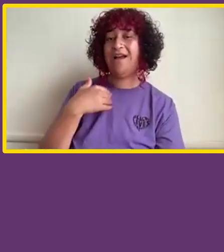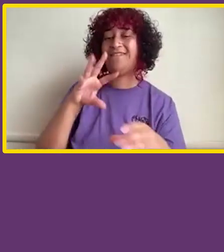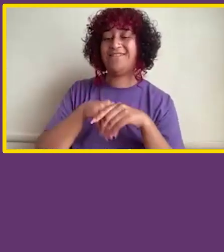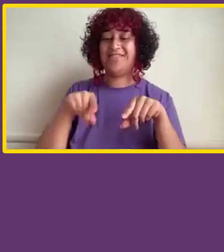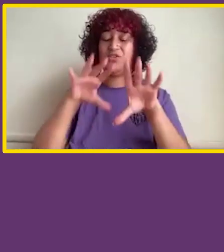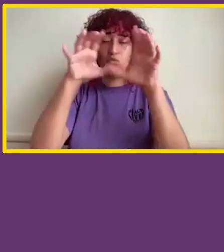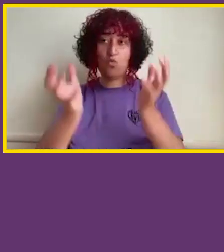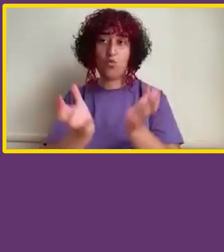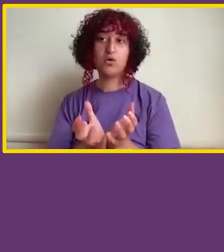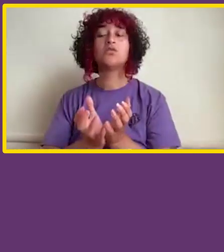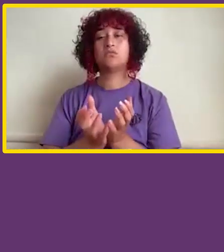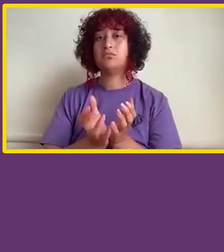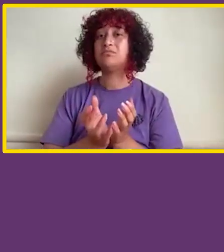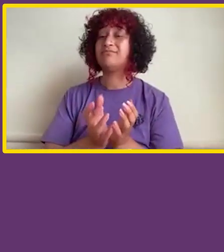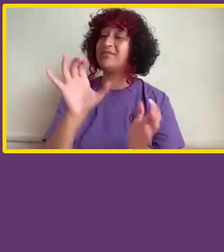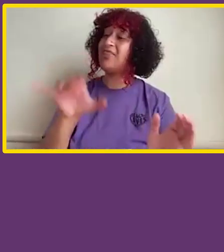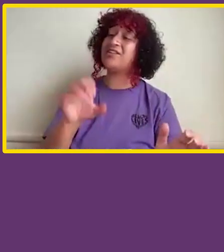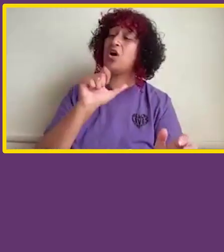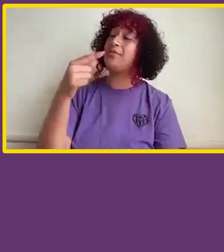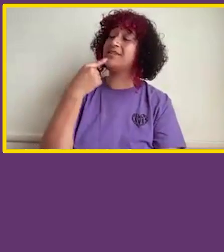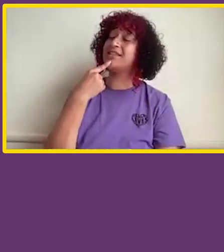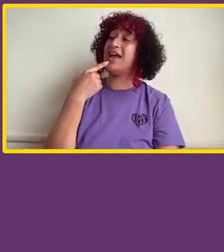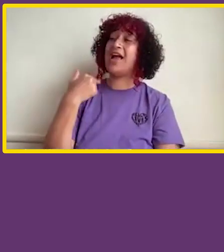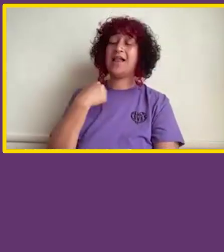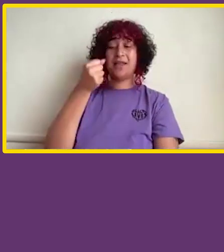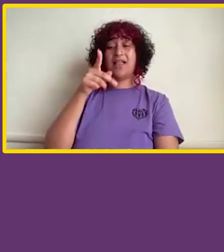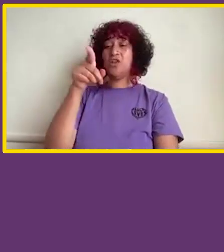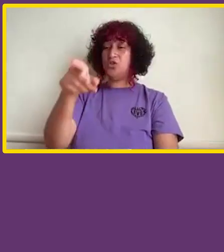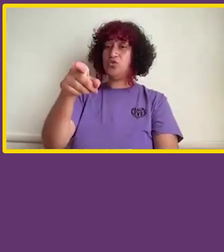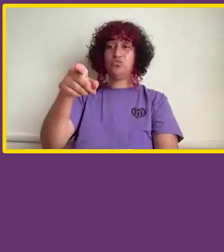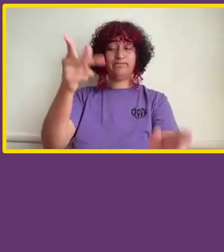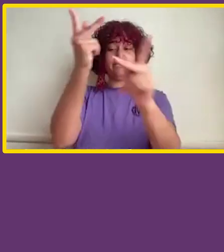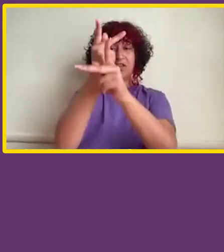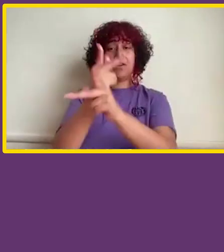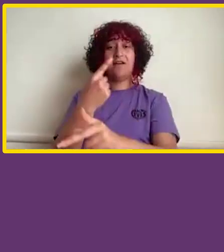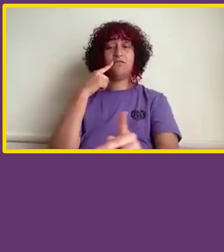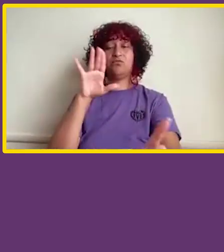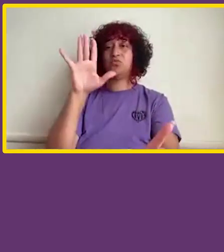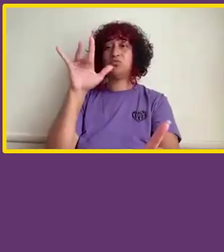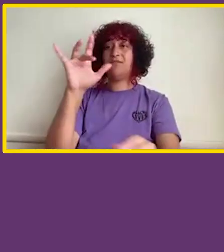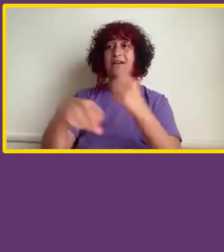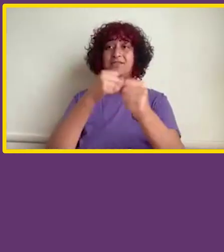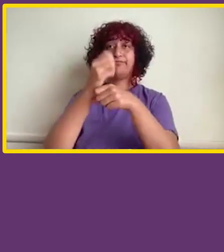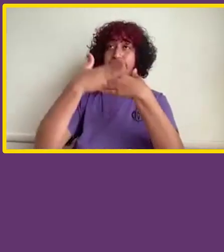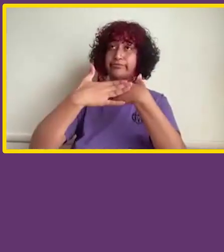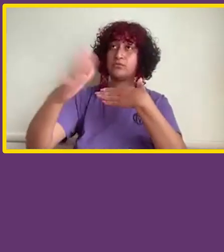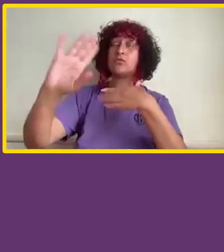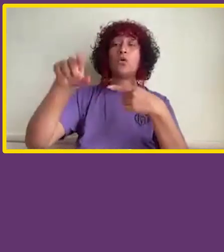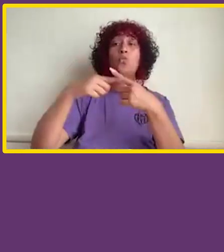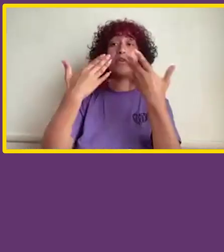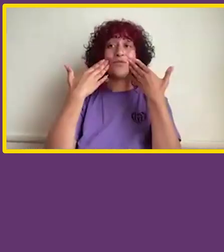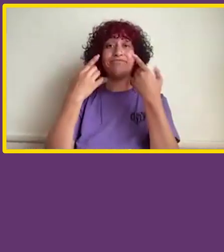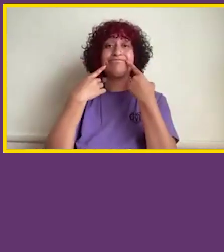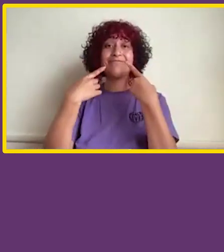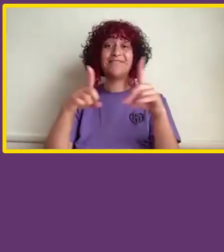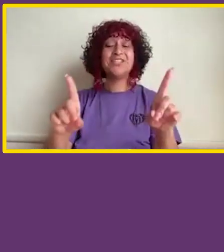world. And that's all I'm going to say. I'm going to let you marinate on that for the next 25 years. And when you understand that, you come back